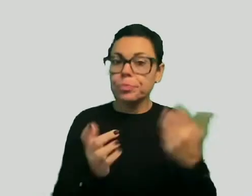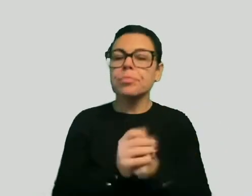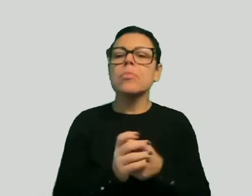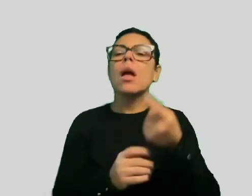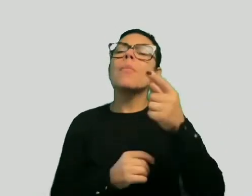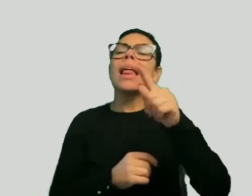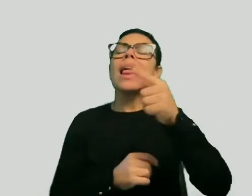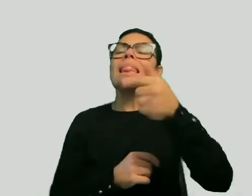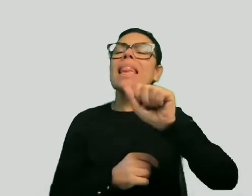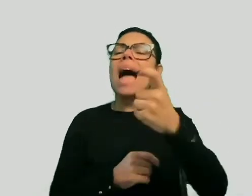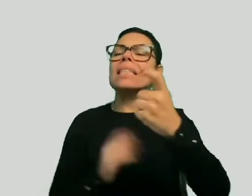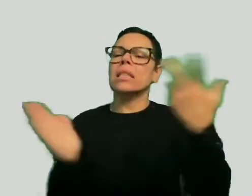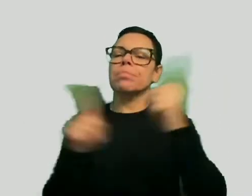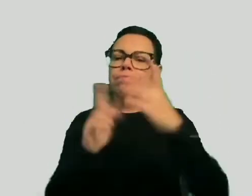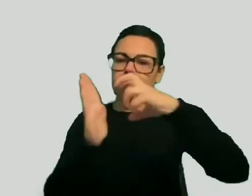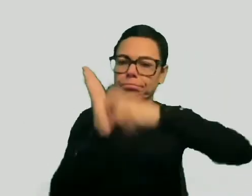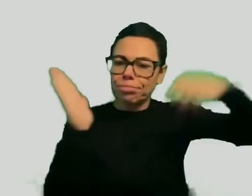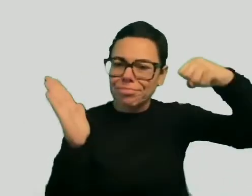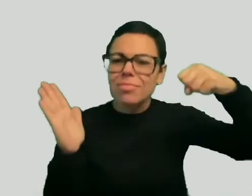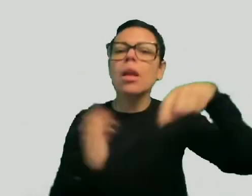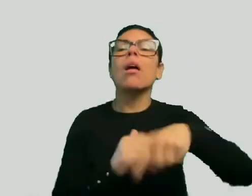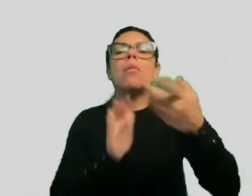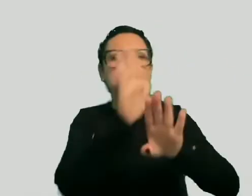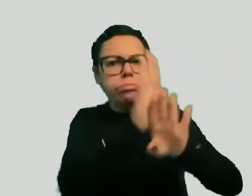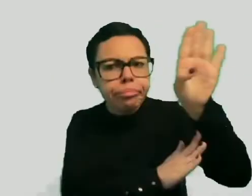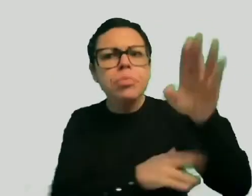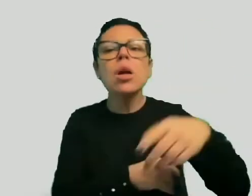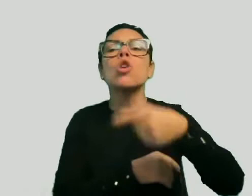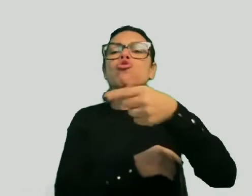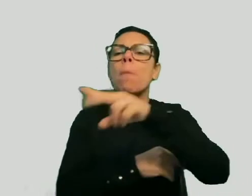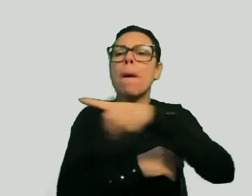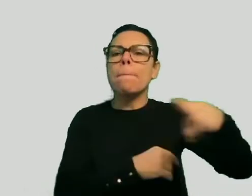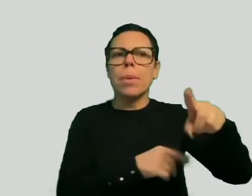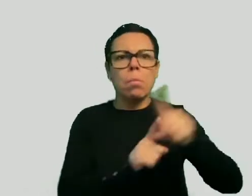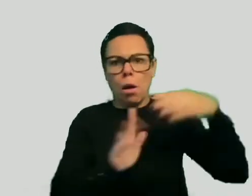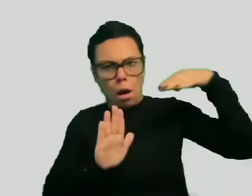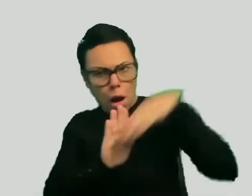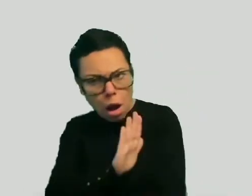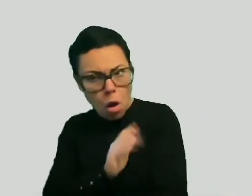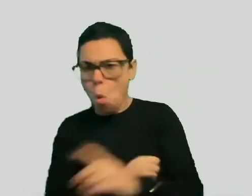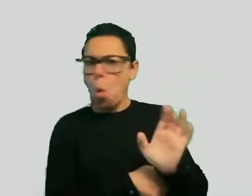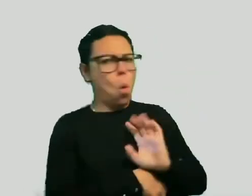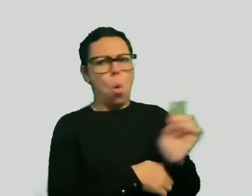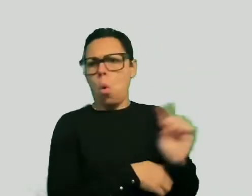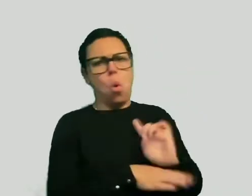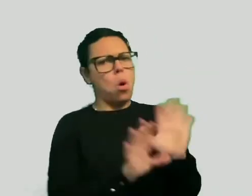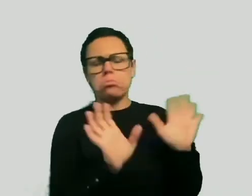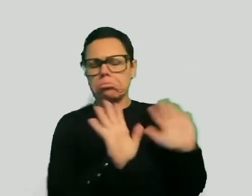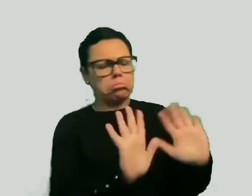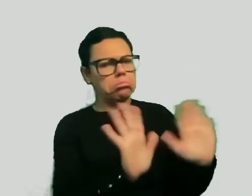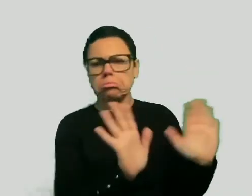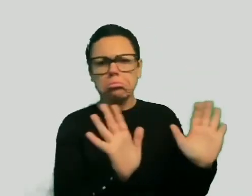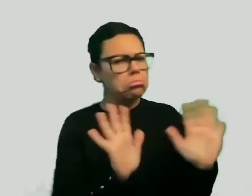more expensive? No, it's not more expensive. We know that it's not more expensive, but yes, it needs